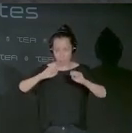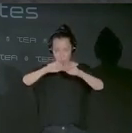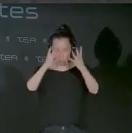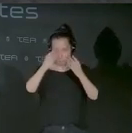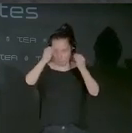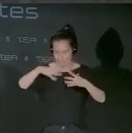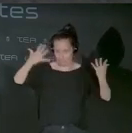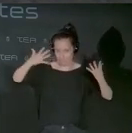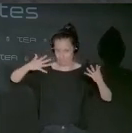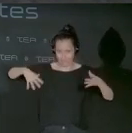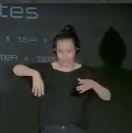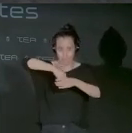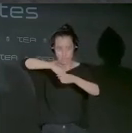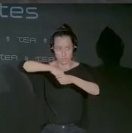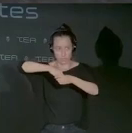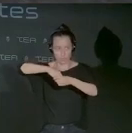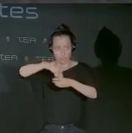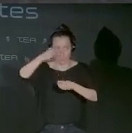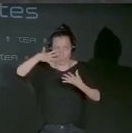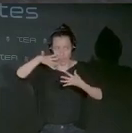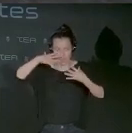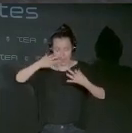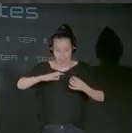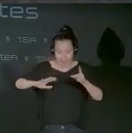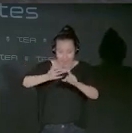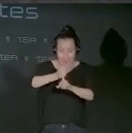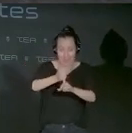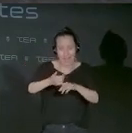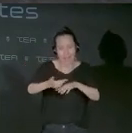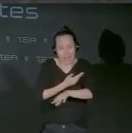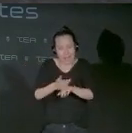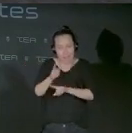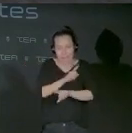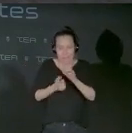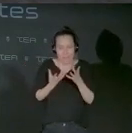tech companies have envisioned very recently and then shut down.